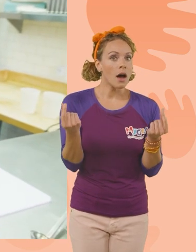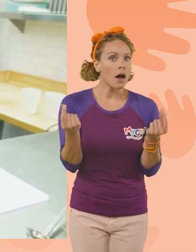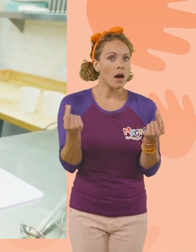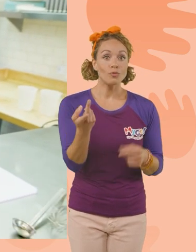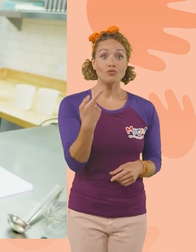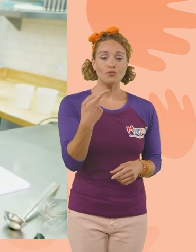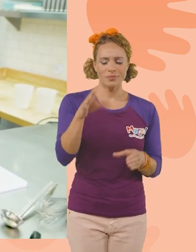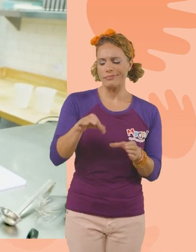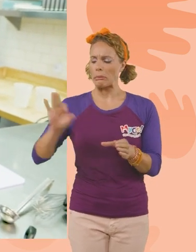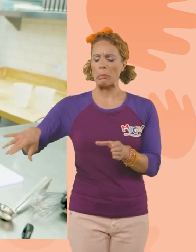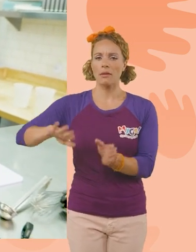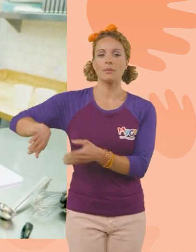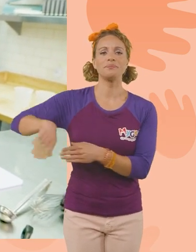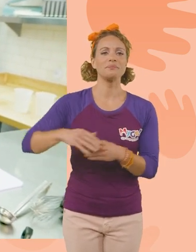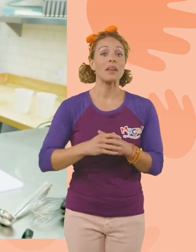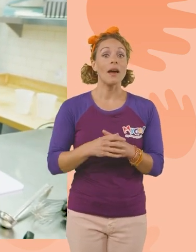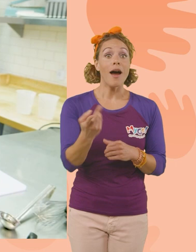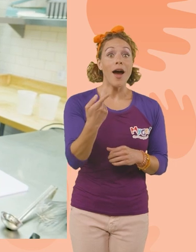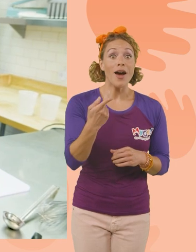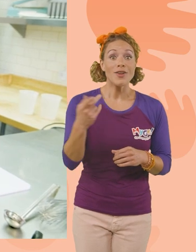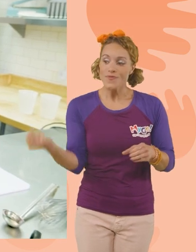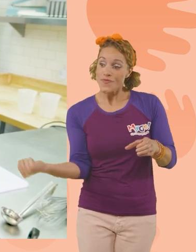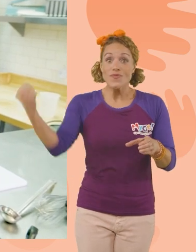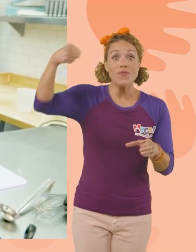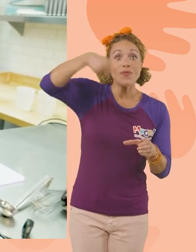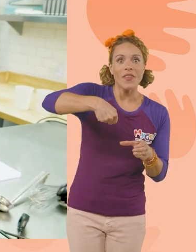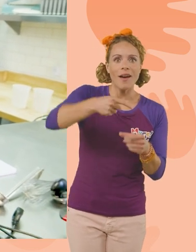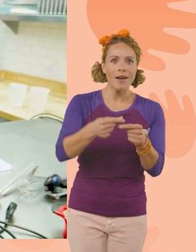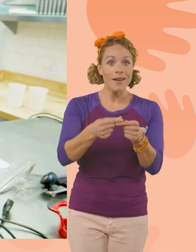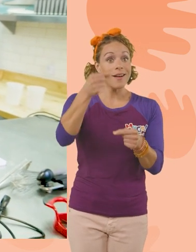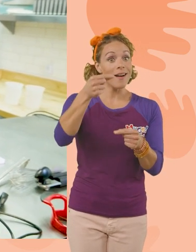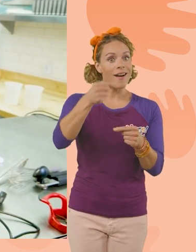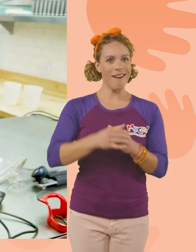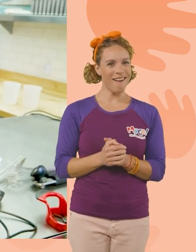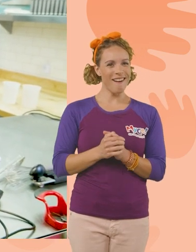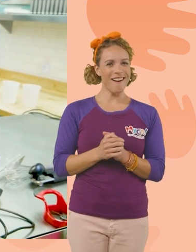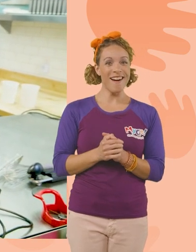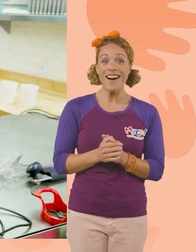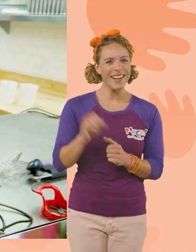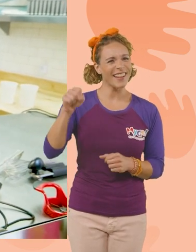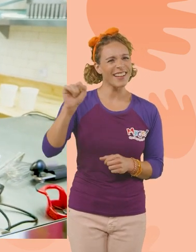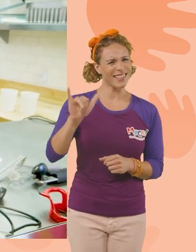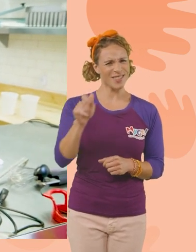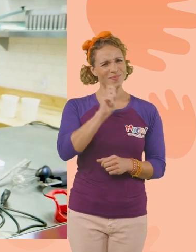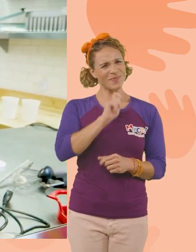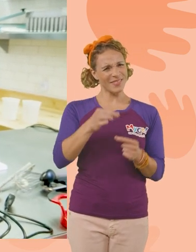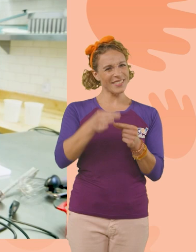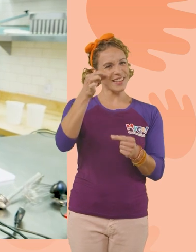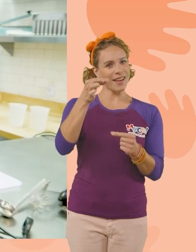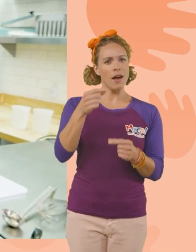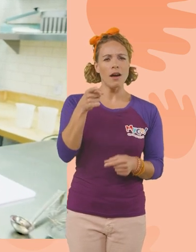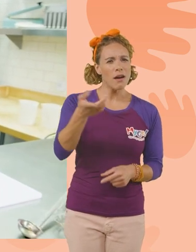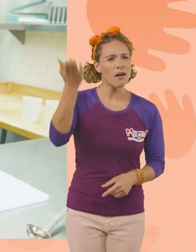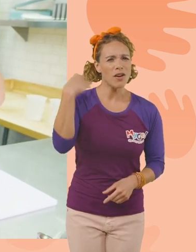to do is, we'll just put in our sticks. Ooh. Yeah, like a popsicle